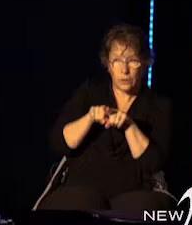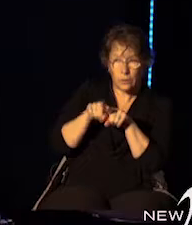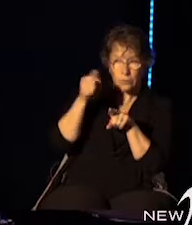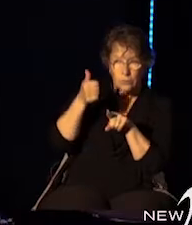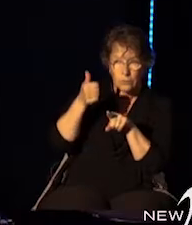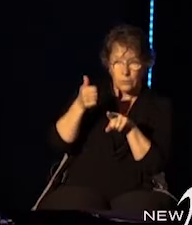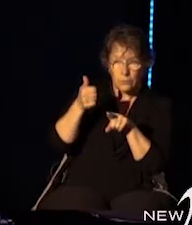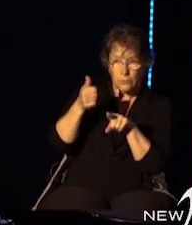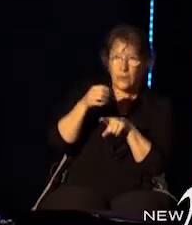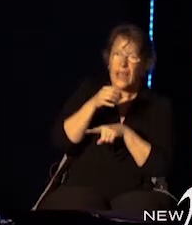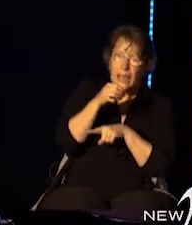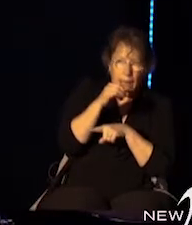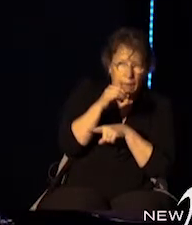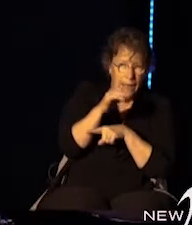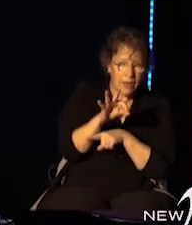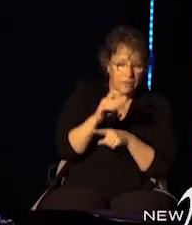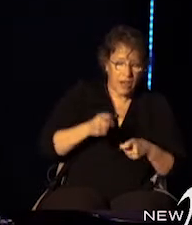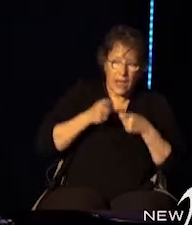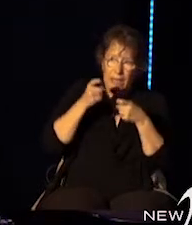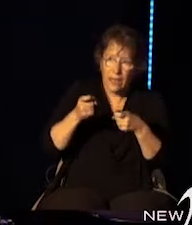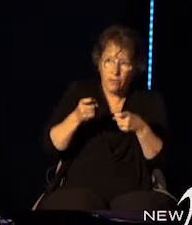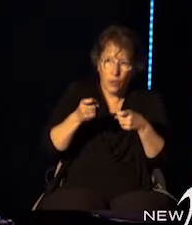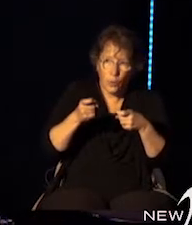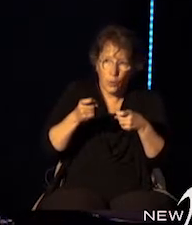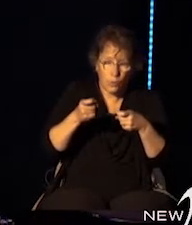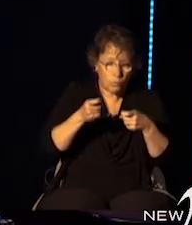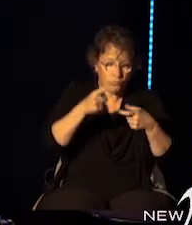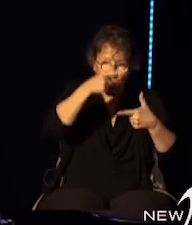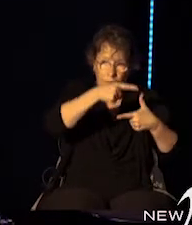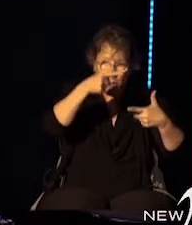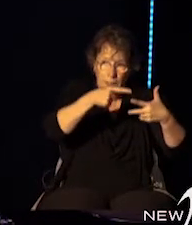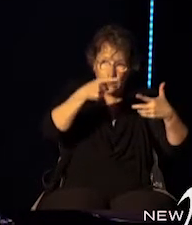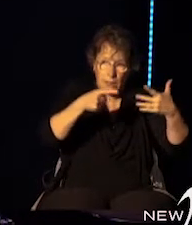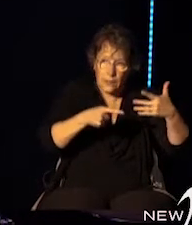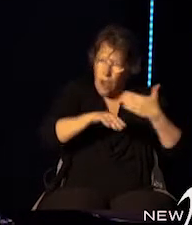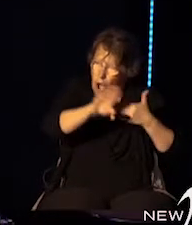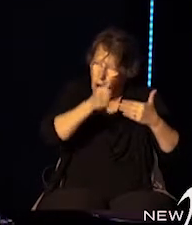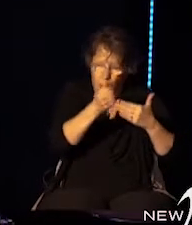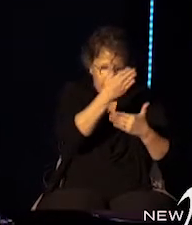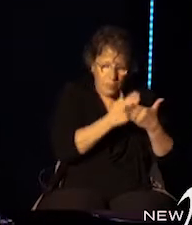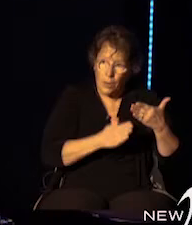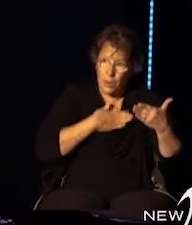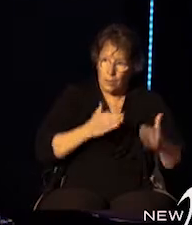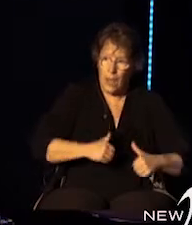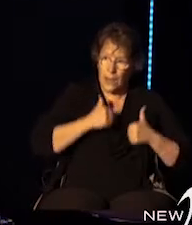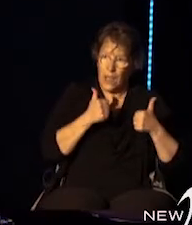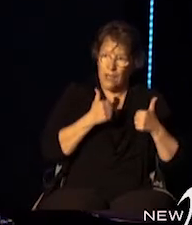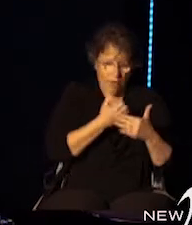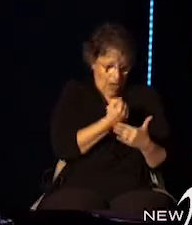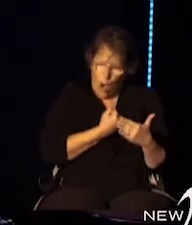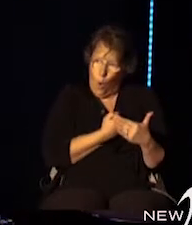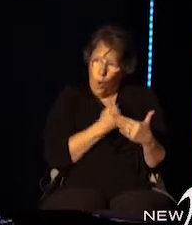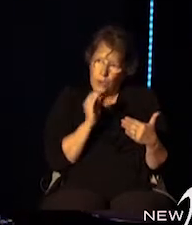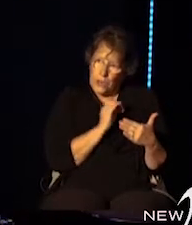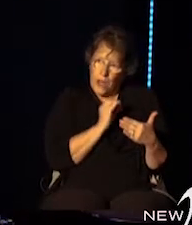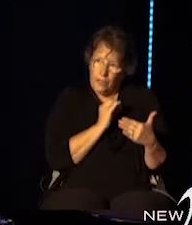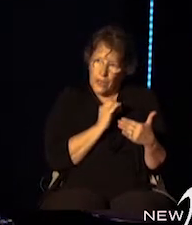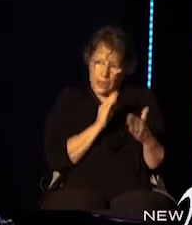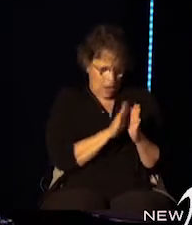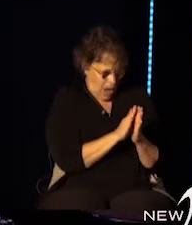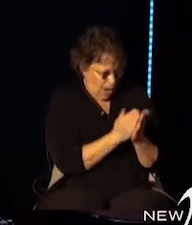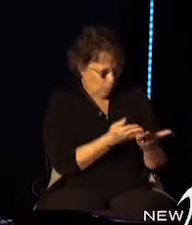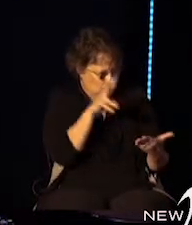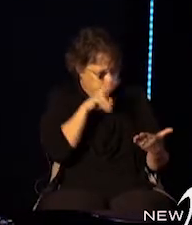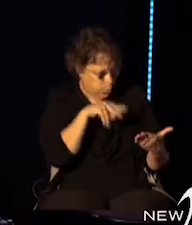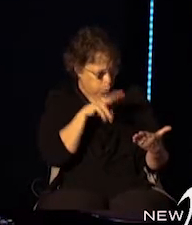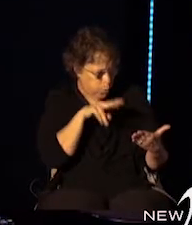I thought that if I give him every part of my life, and if I hold nothing back, if I open up his word and